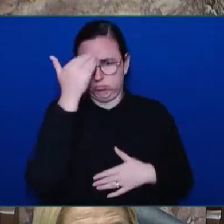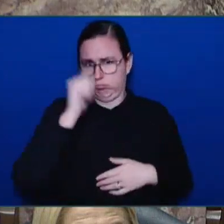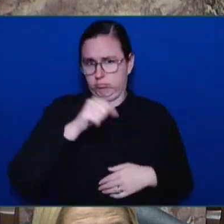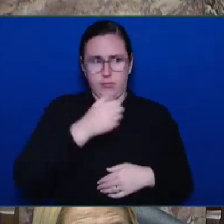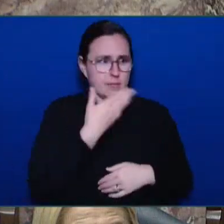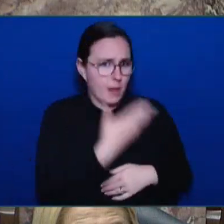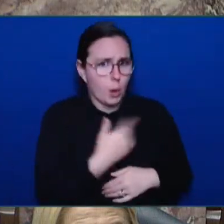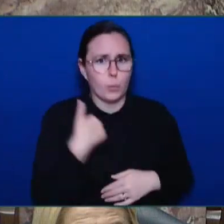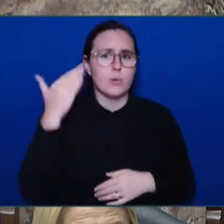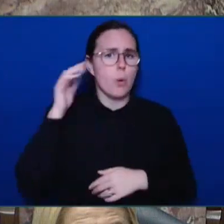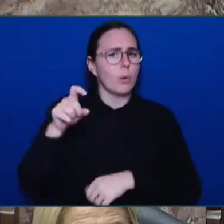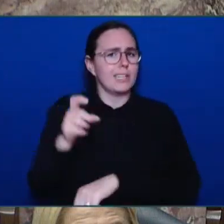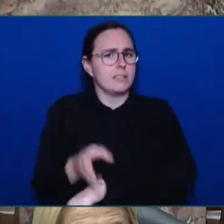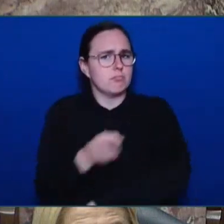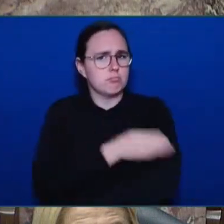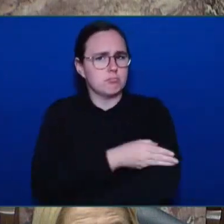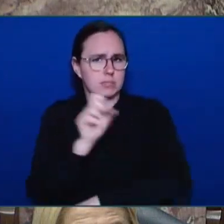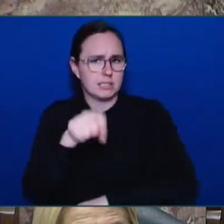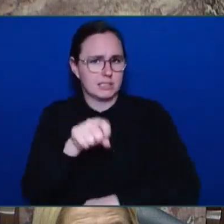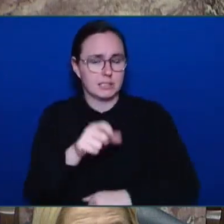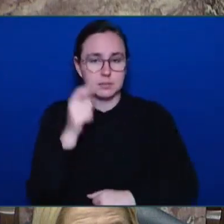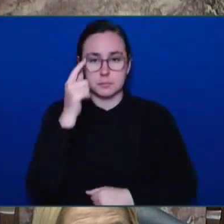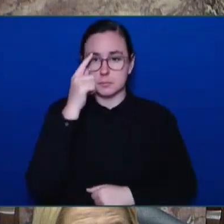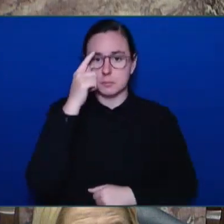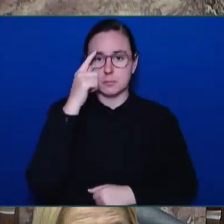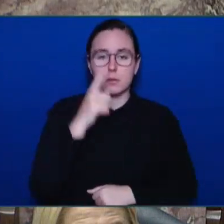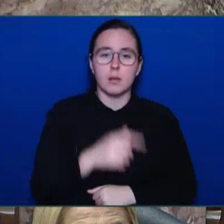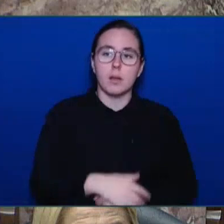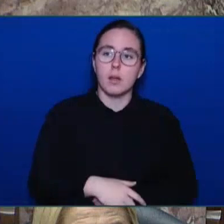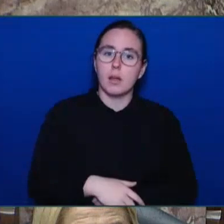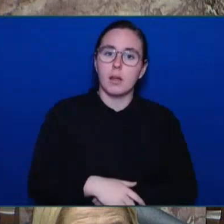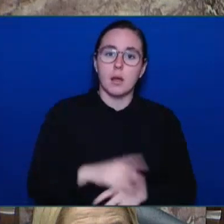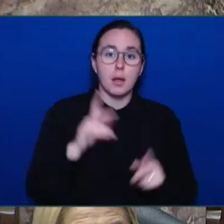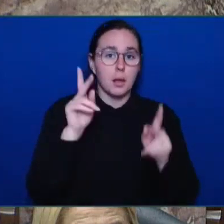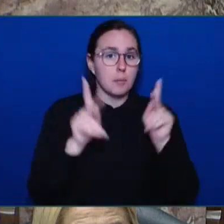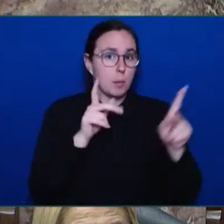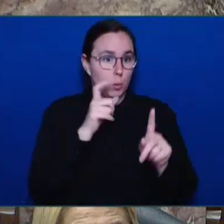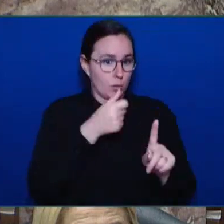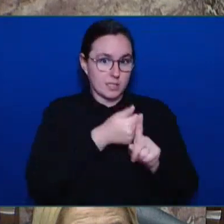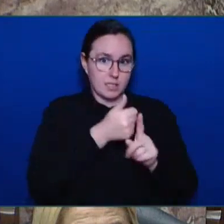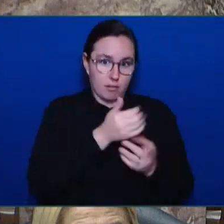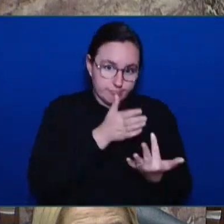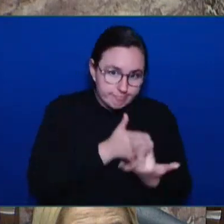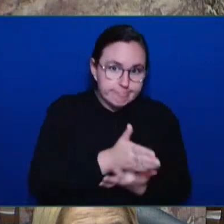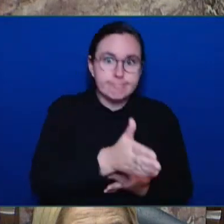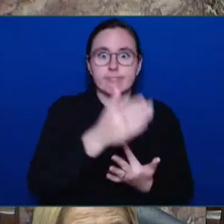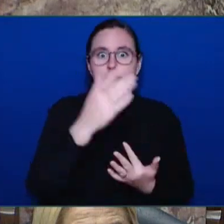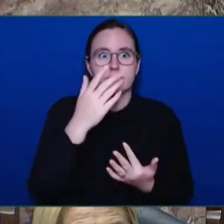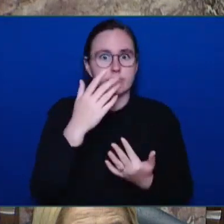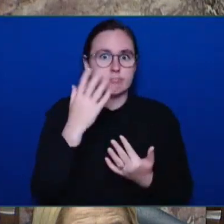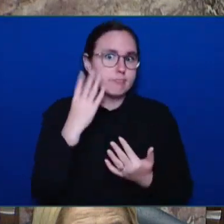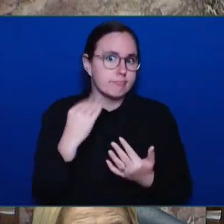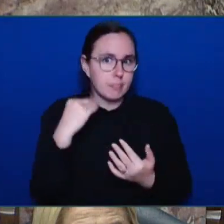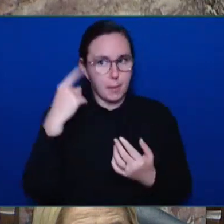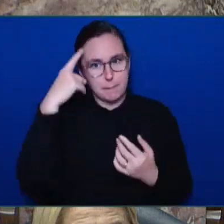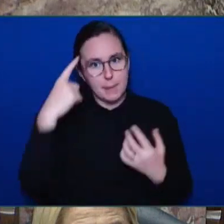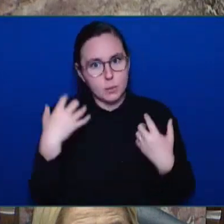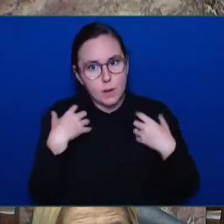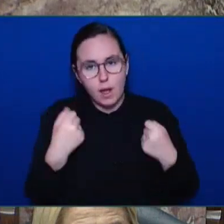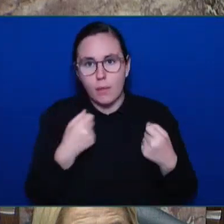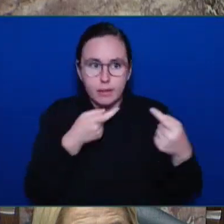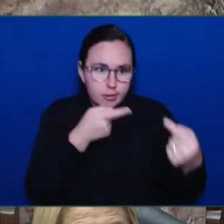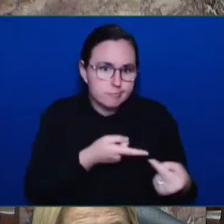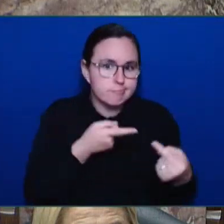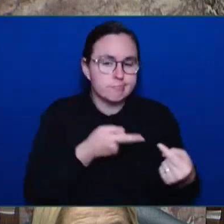people who are experiencing mental health distress, who are struggling with addictions, are receiving care in